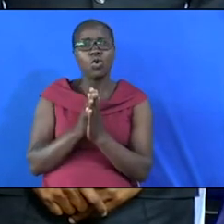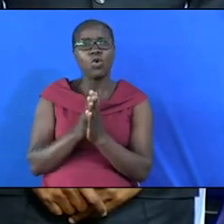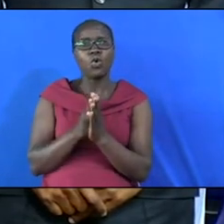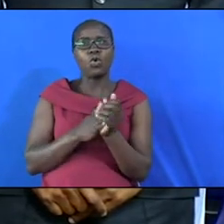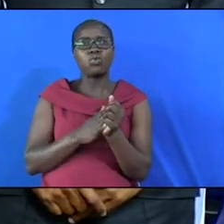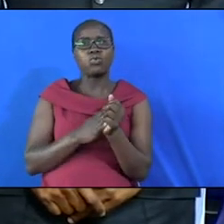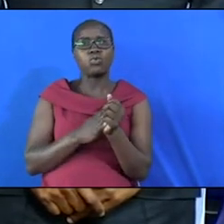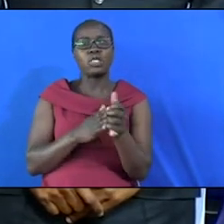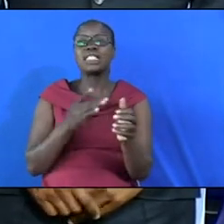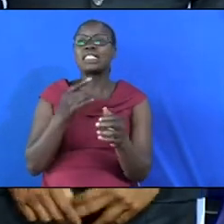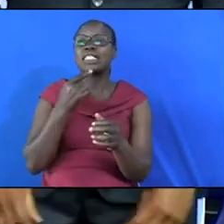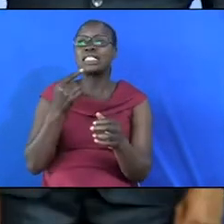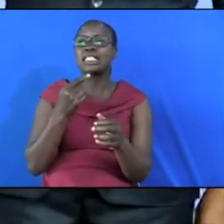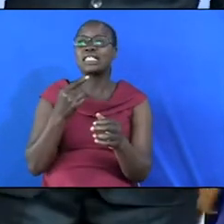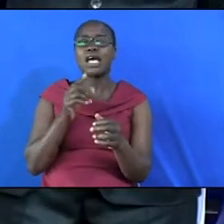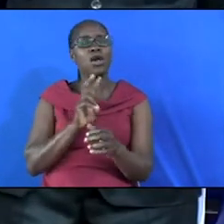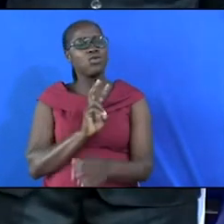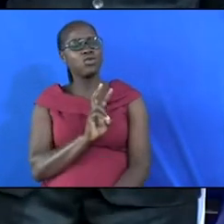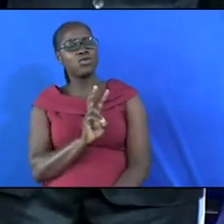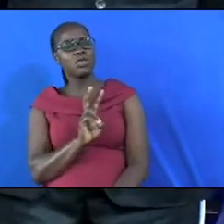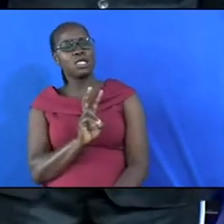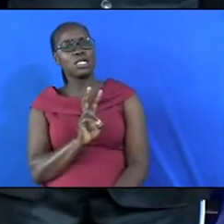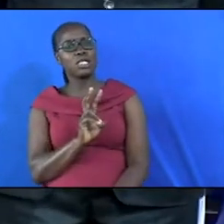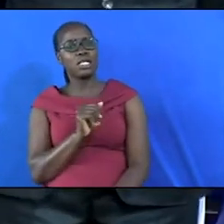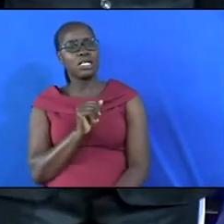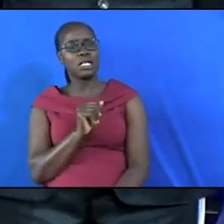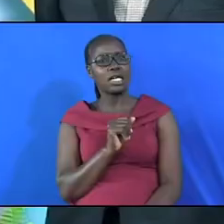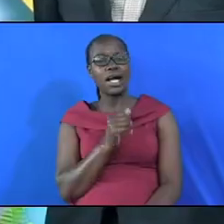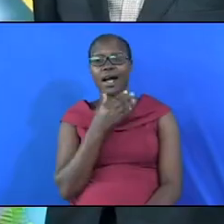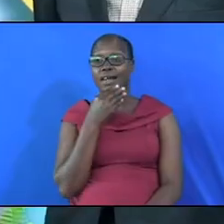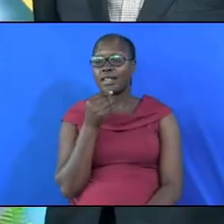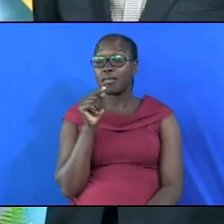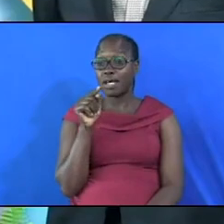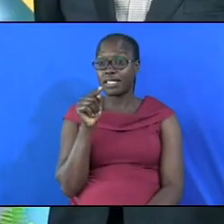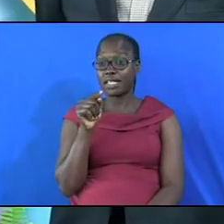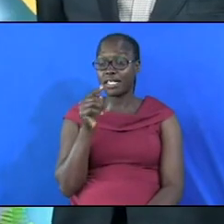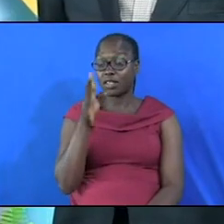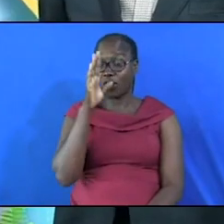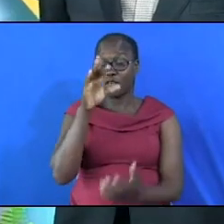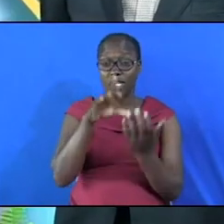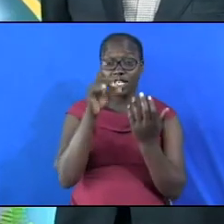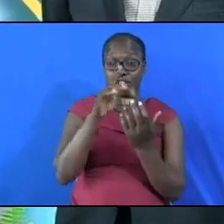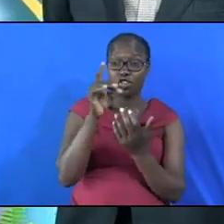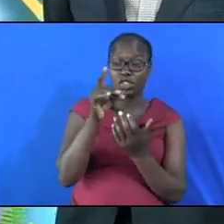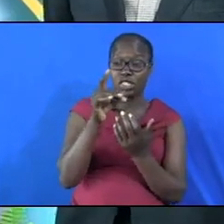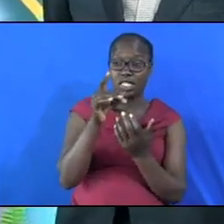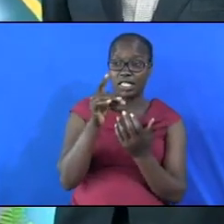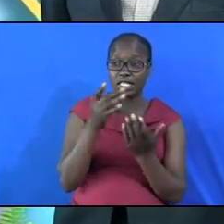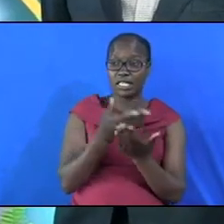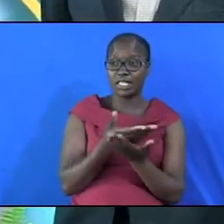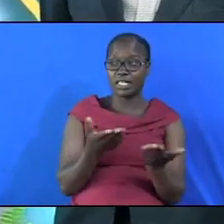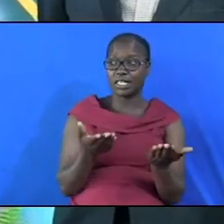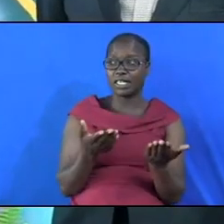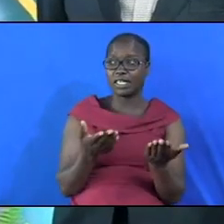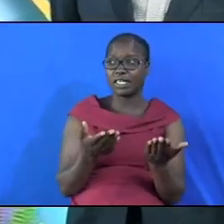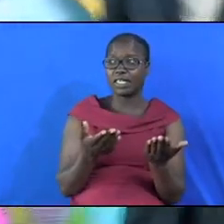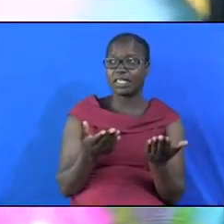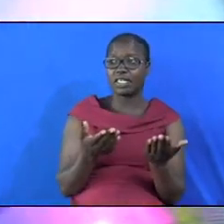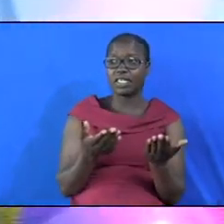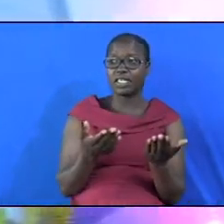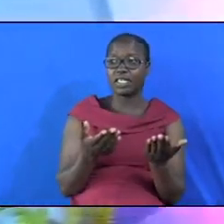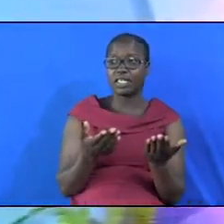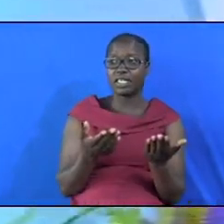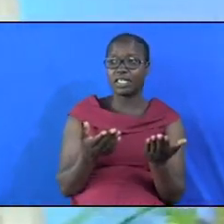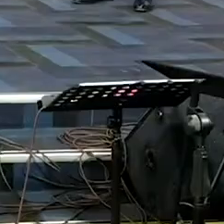elect him, Saul says, look, the man that God has chosen. Okay, these guys are not reading the Bible. That's what I've